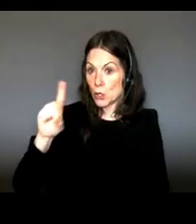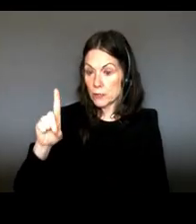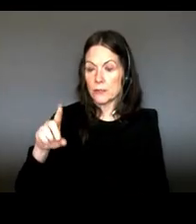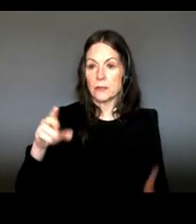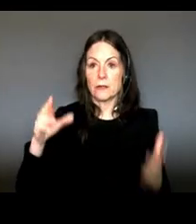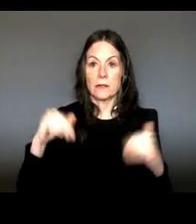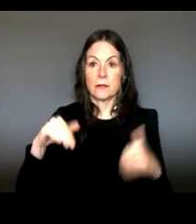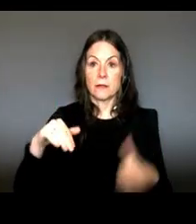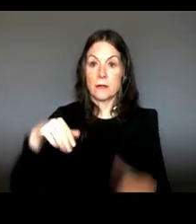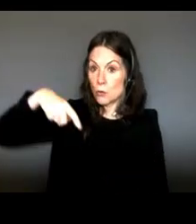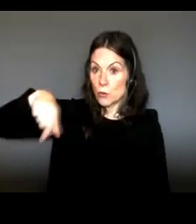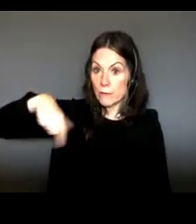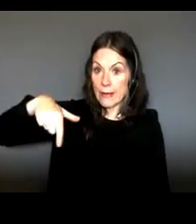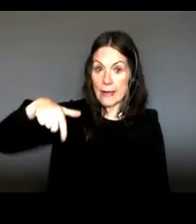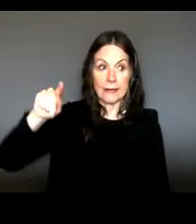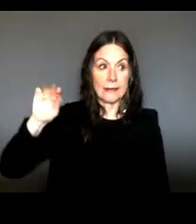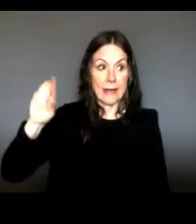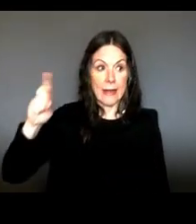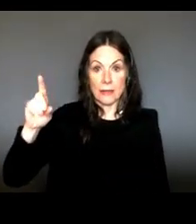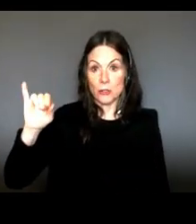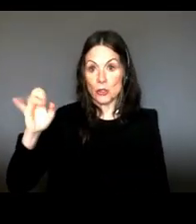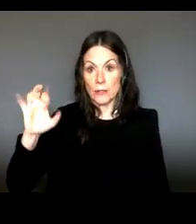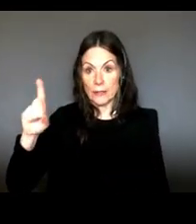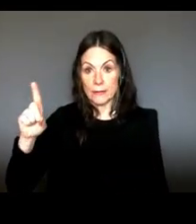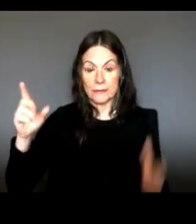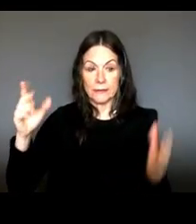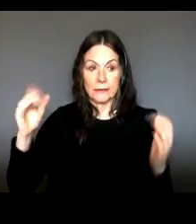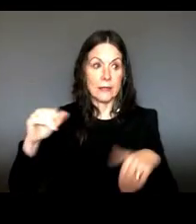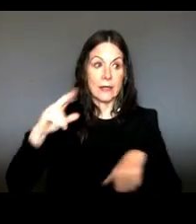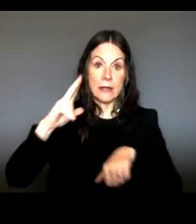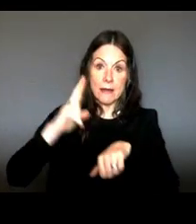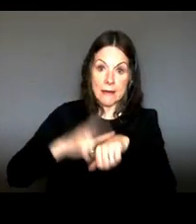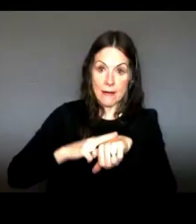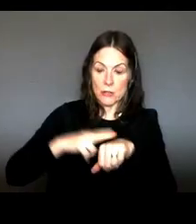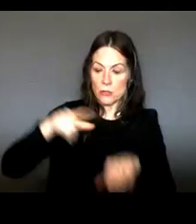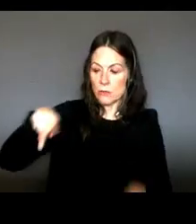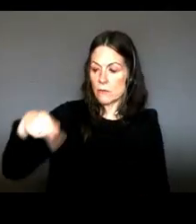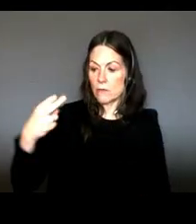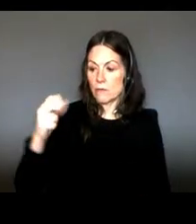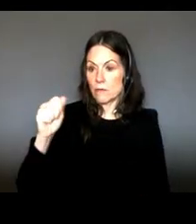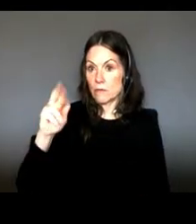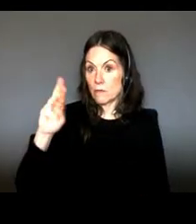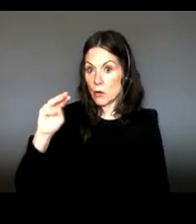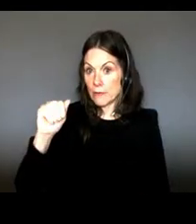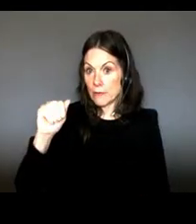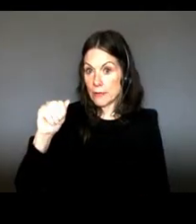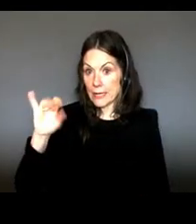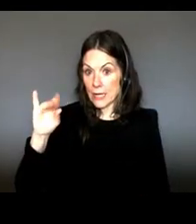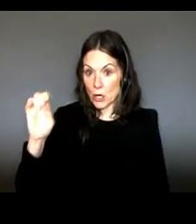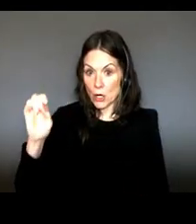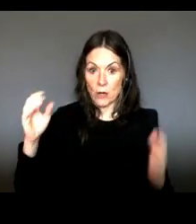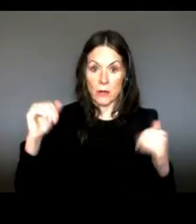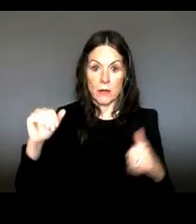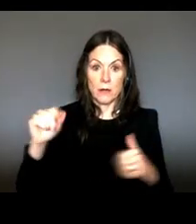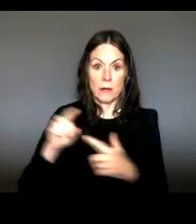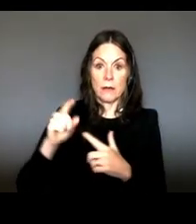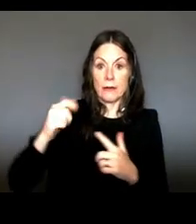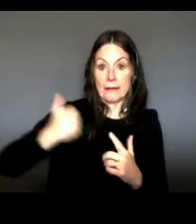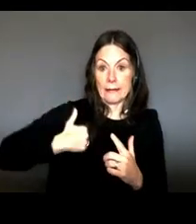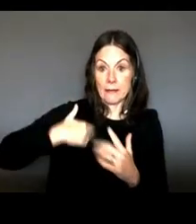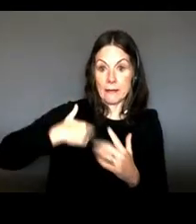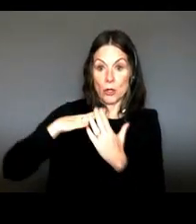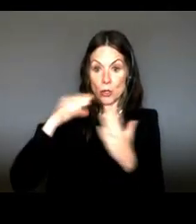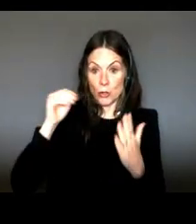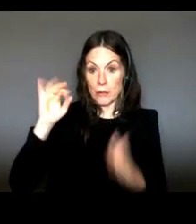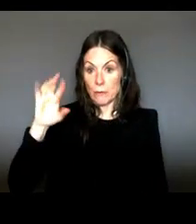Quebec Tax Shield, National Pharmacare Program, Canada Learning Board for 1820s, Alberta Income